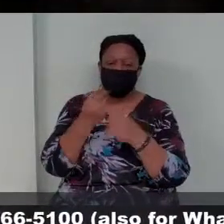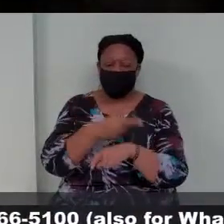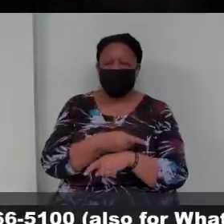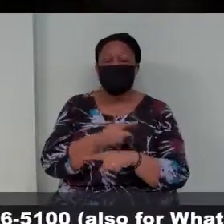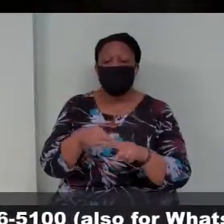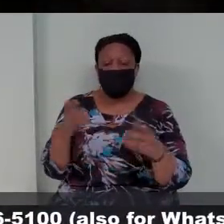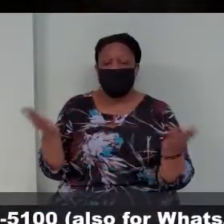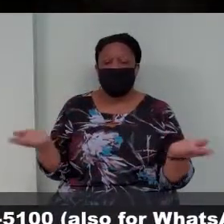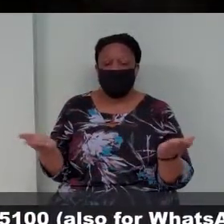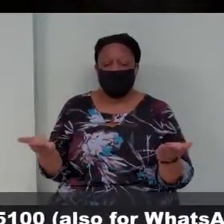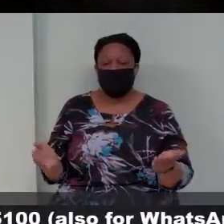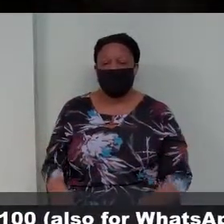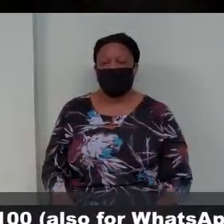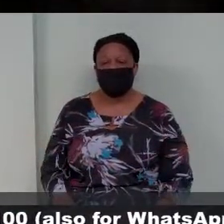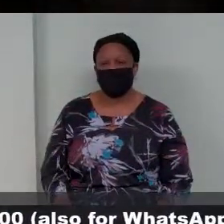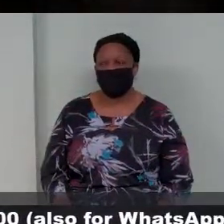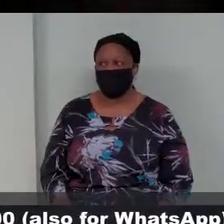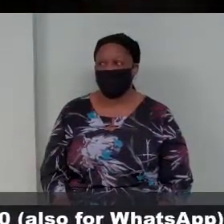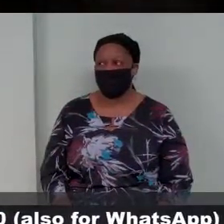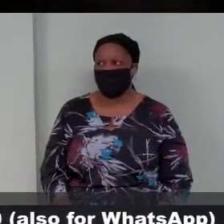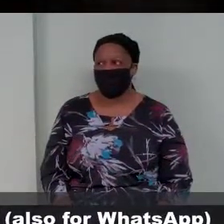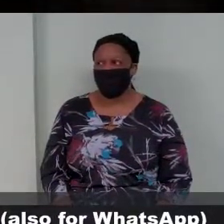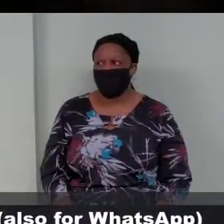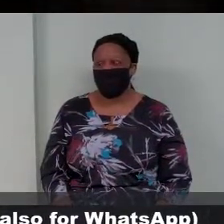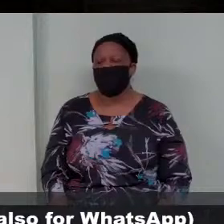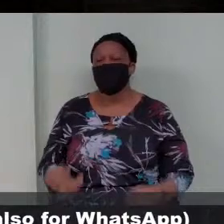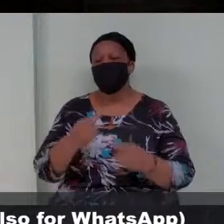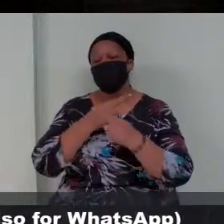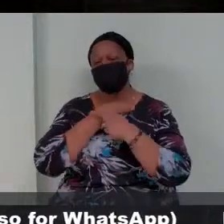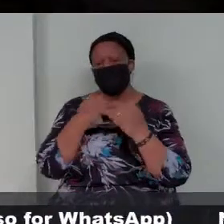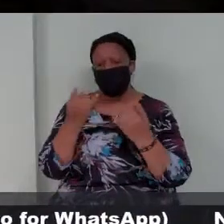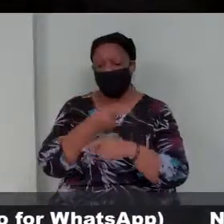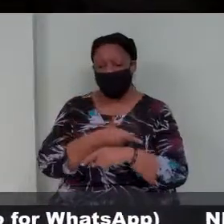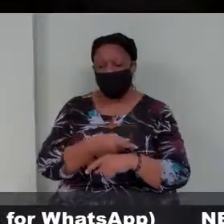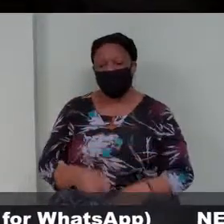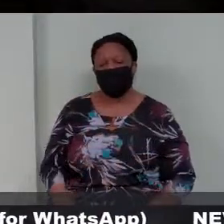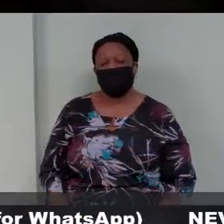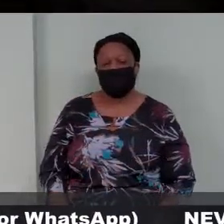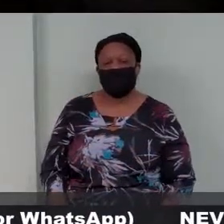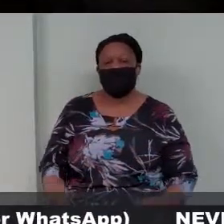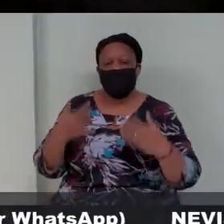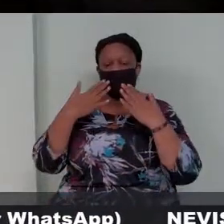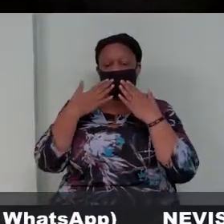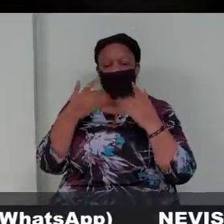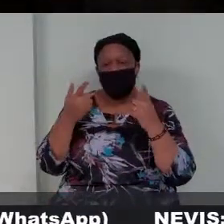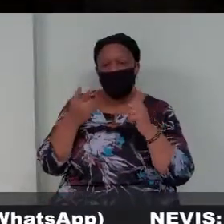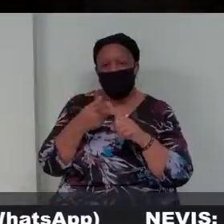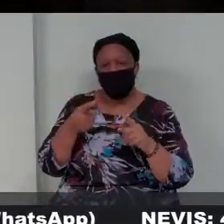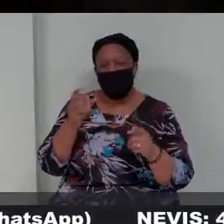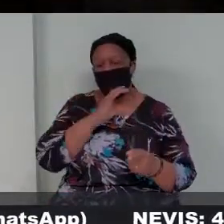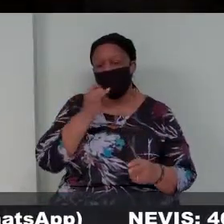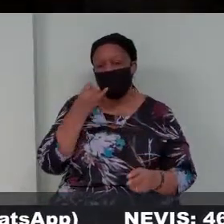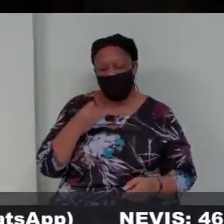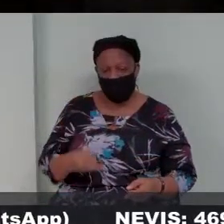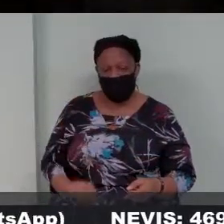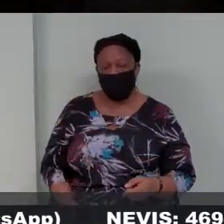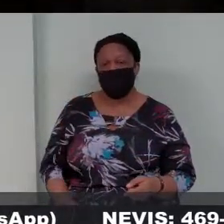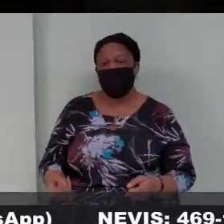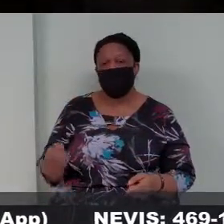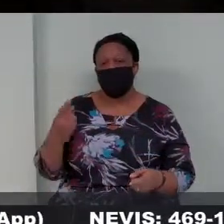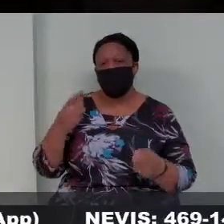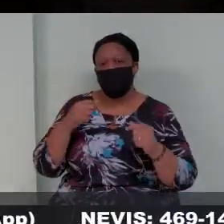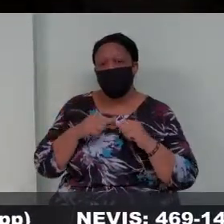Disaster Coordinator. Thank you very much to all of you. Thank you to Mrs. Christmas Jacobs, who of course is